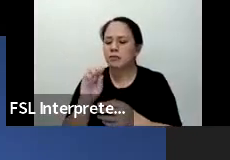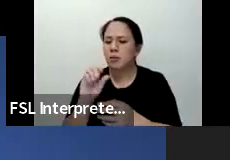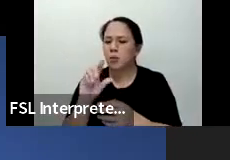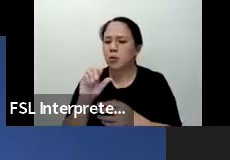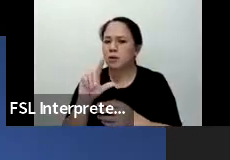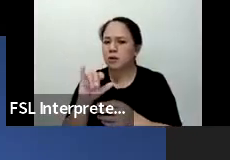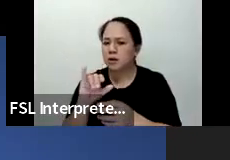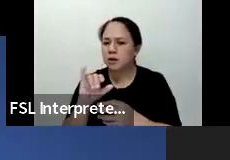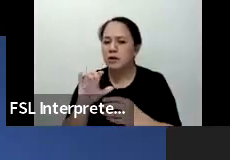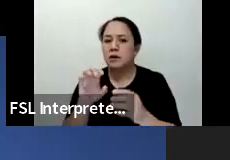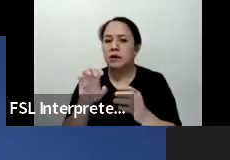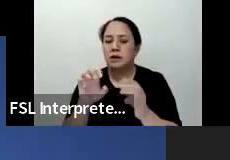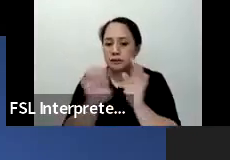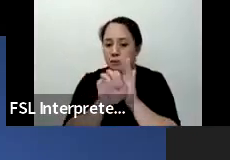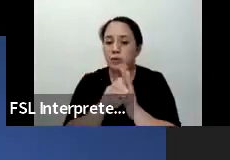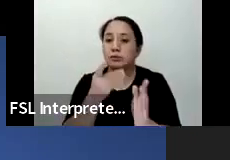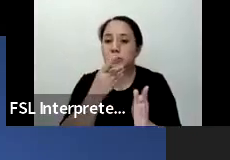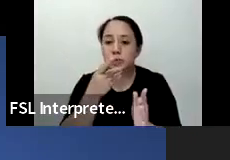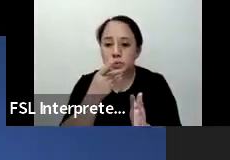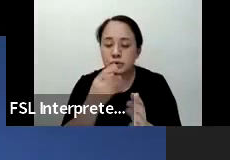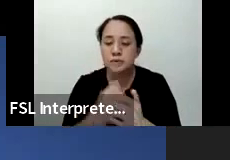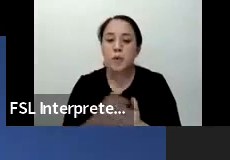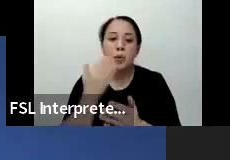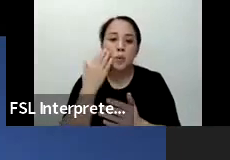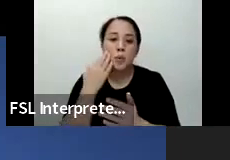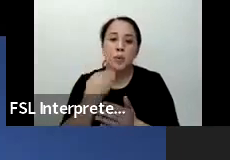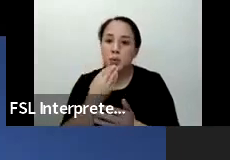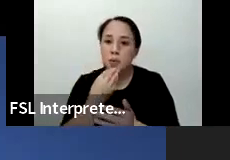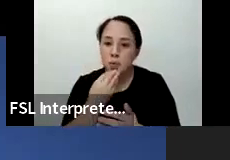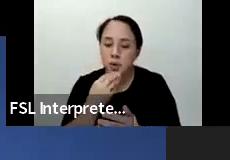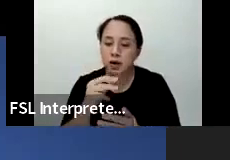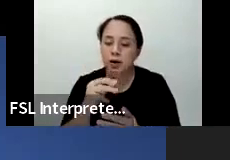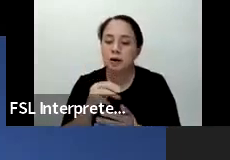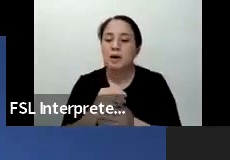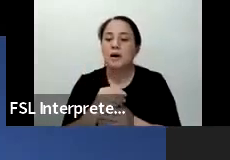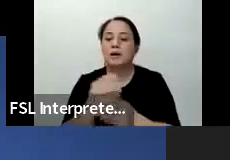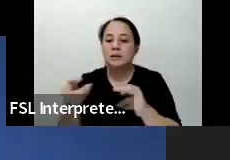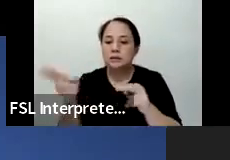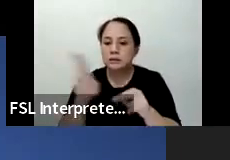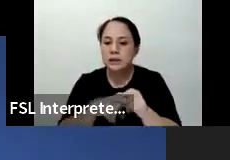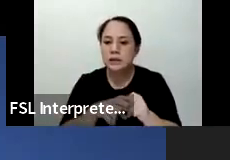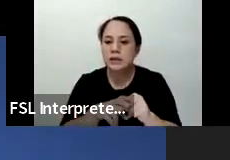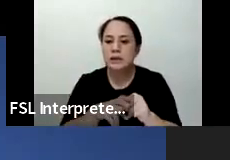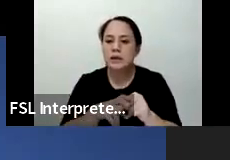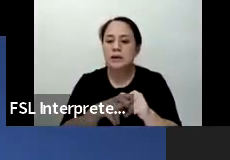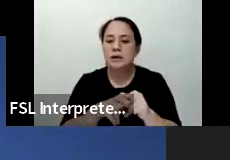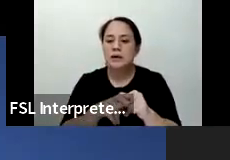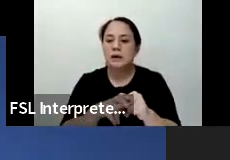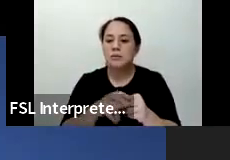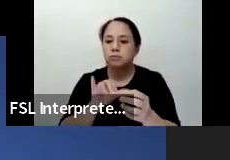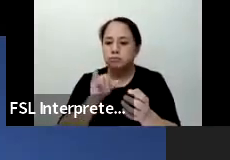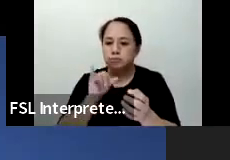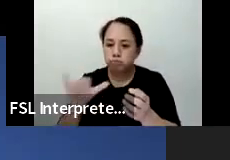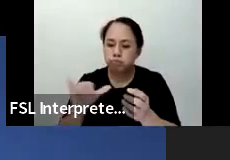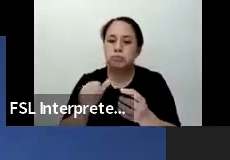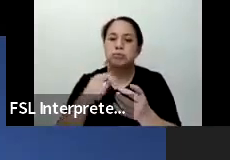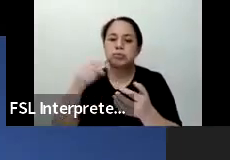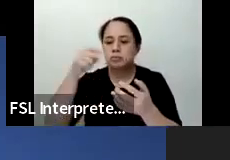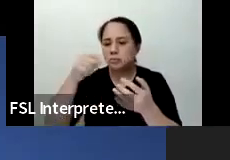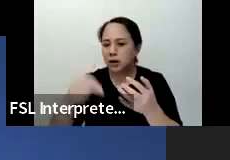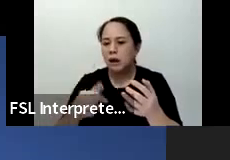includes diabetes and malnutrition. Also, we saw increases in intentional self-harm and